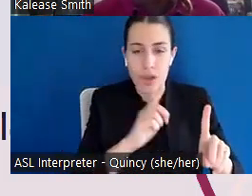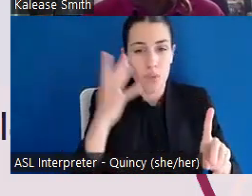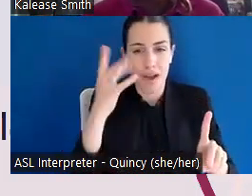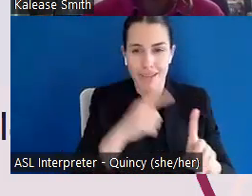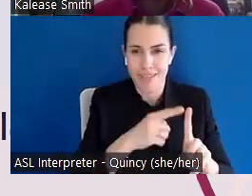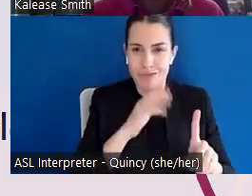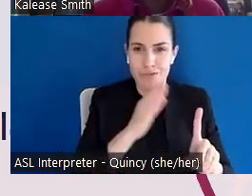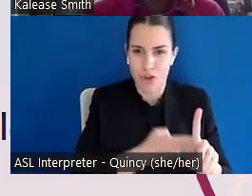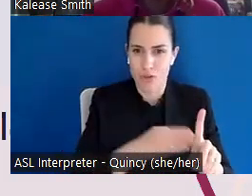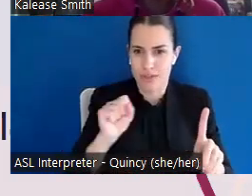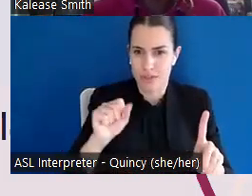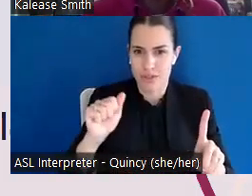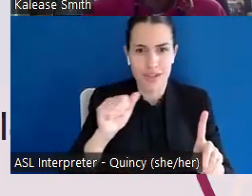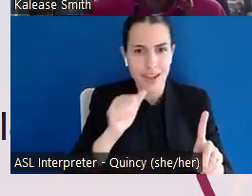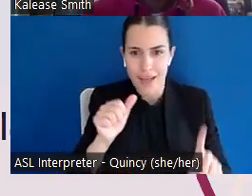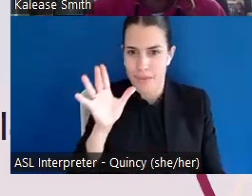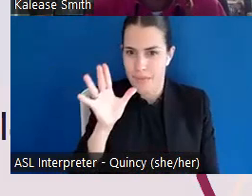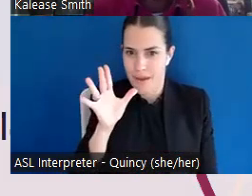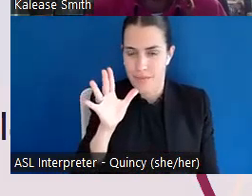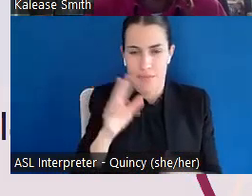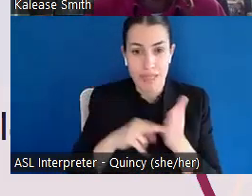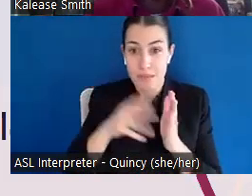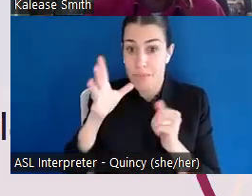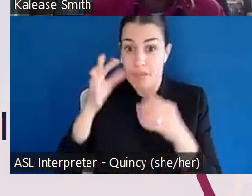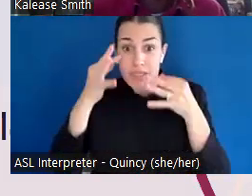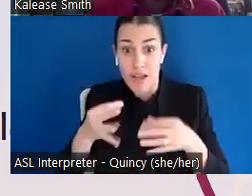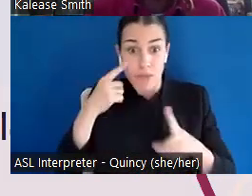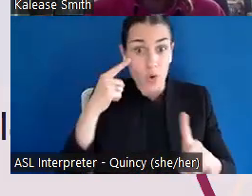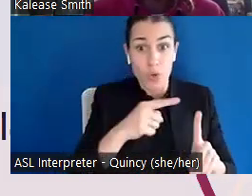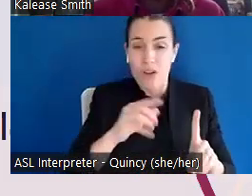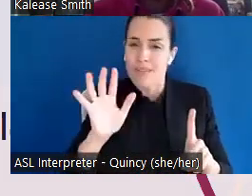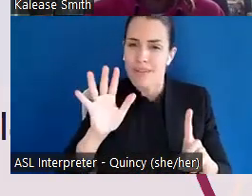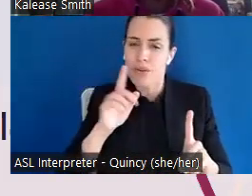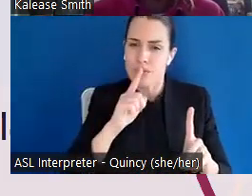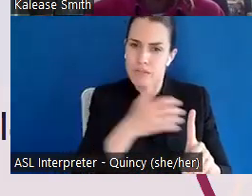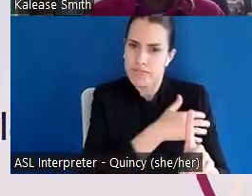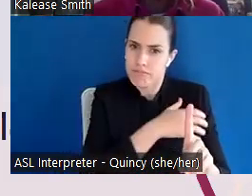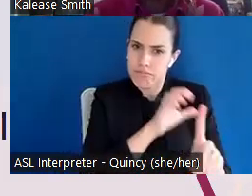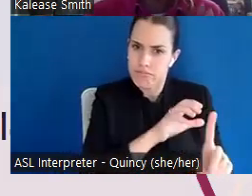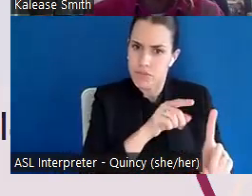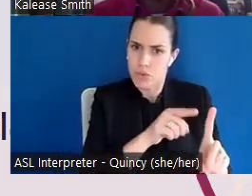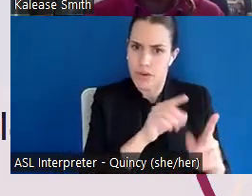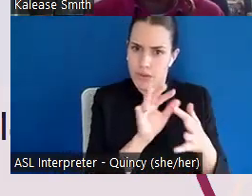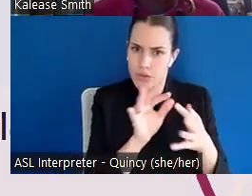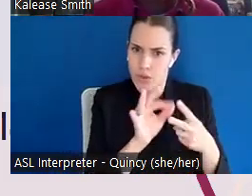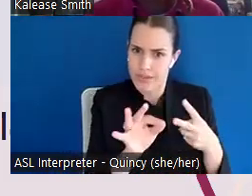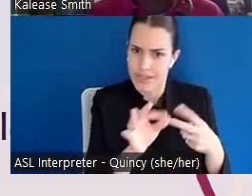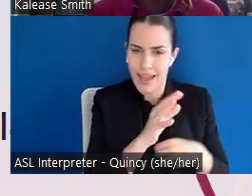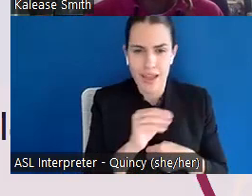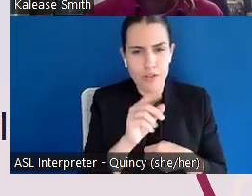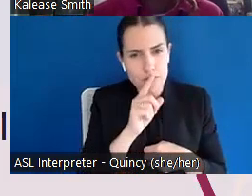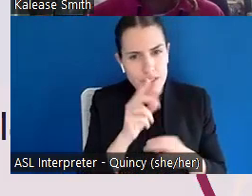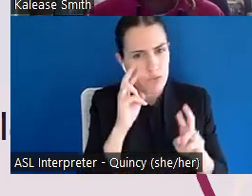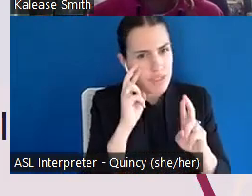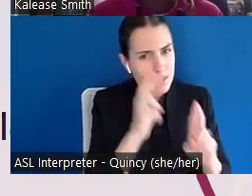assaulted, not mom. And I love that she gave her that choice, but not only that, but she had enough respect for her,